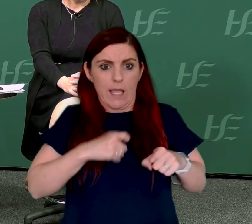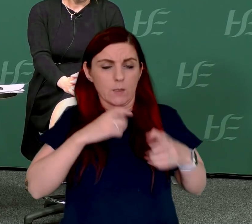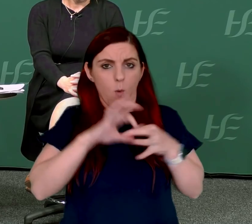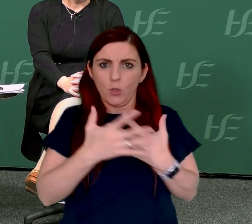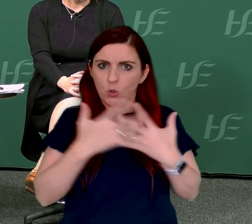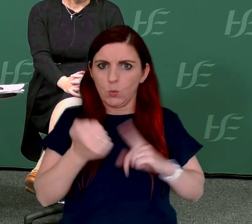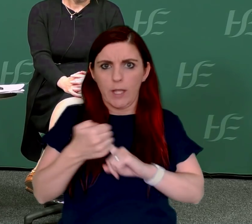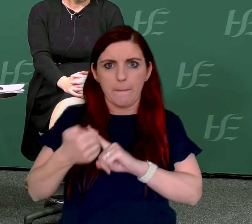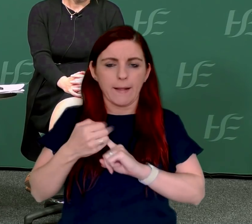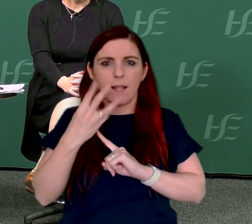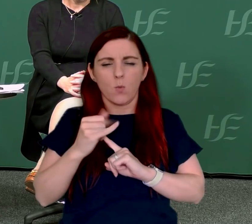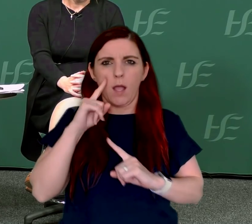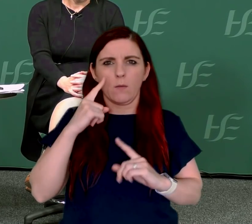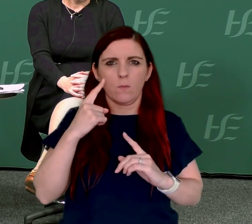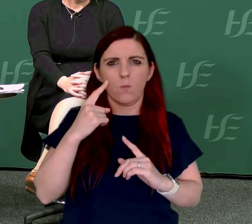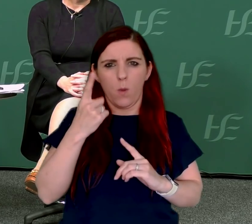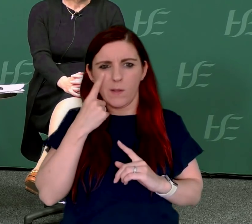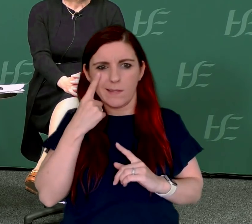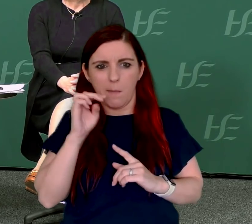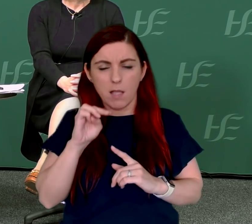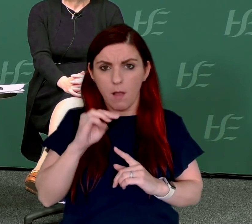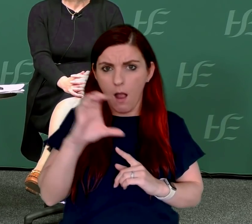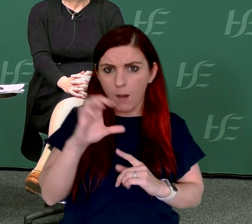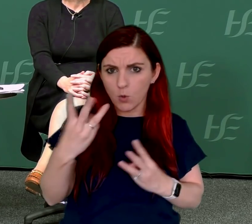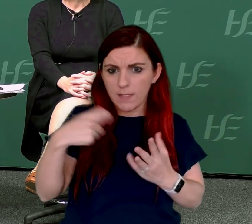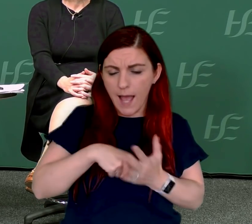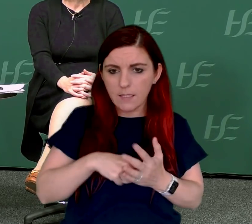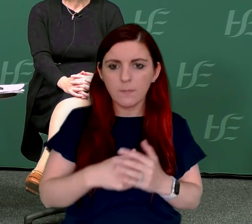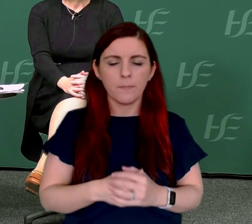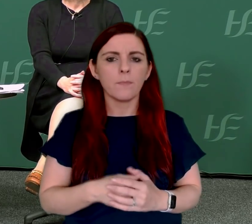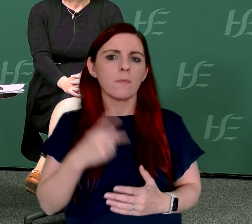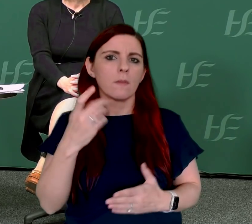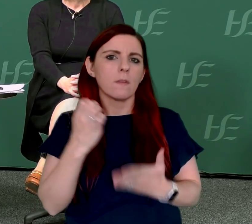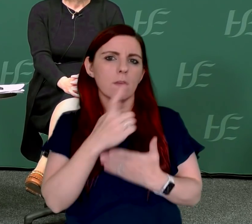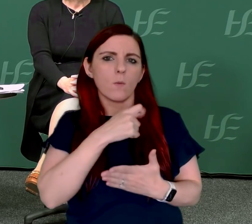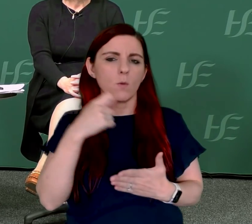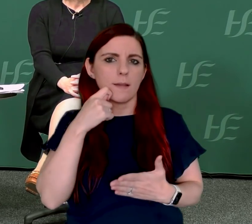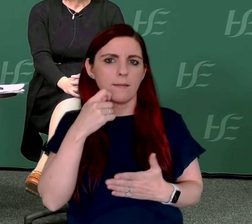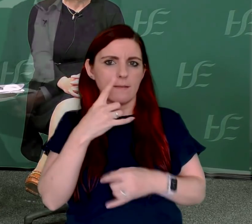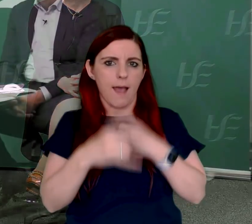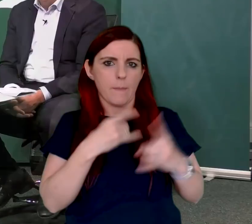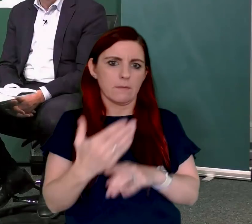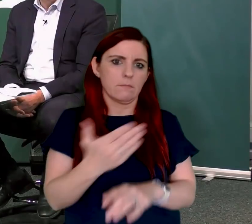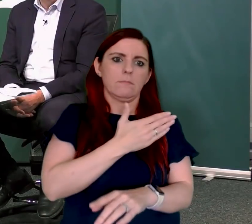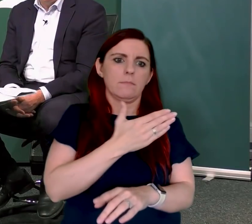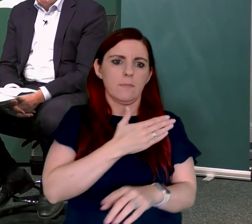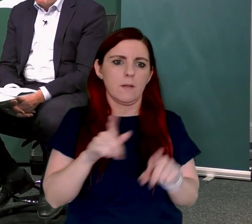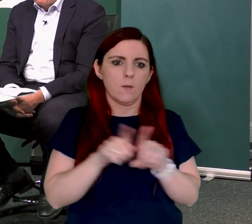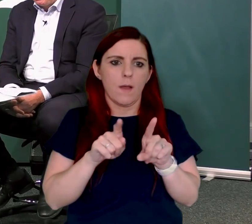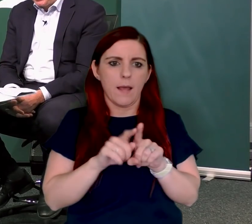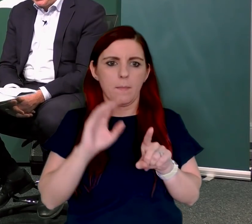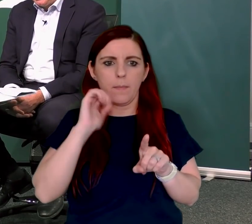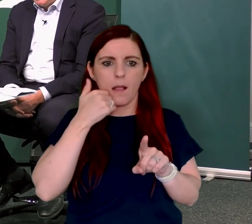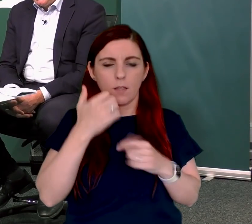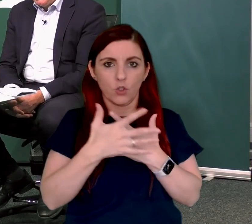and that's the way it would apply. Colin, do you want to add to that? Is that okay? Yeah, exactly. This happened to us in the first phase, and given the